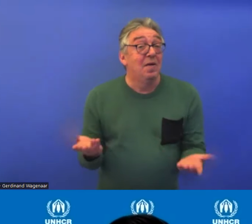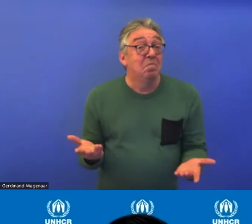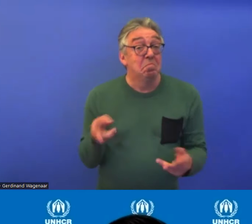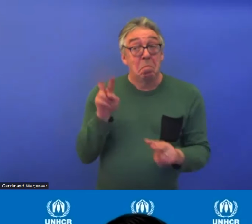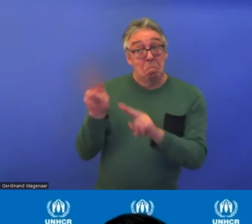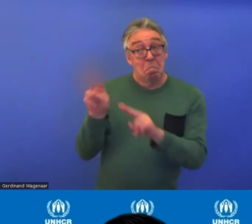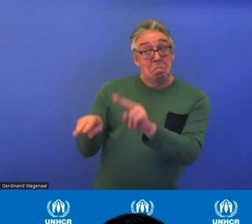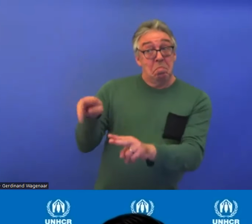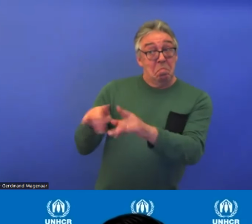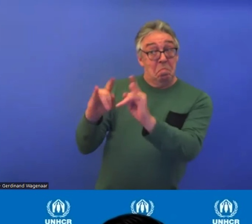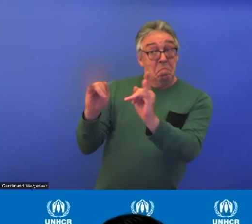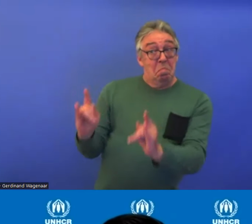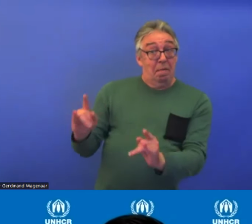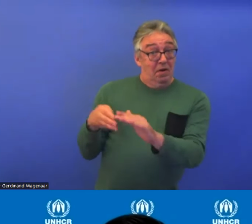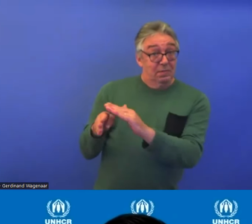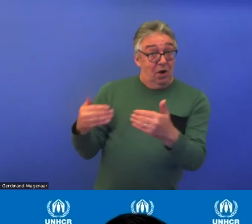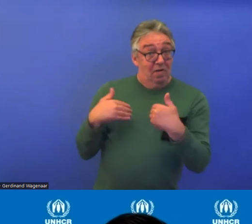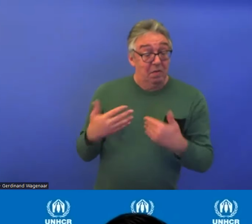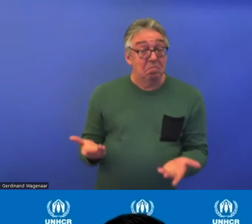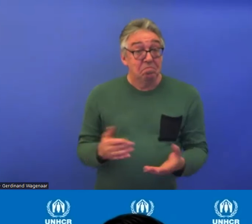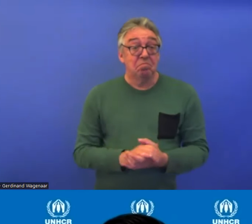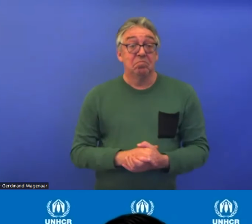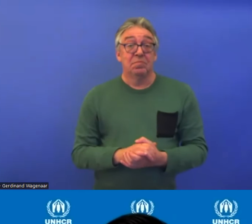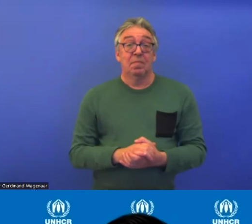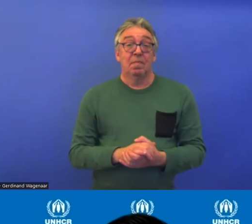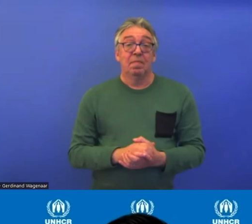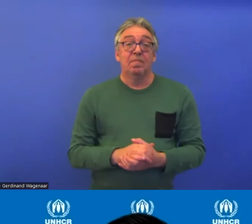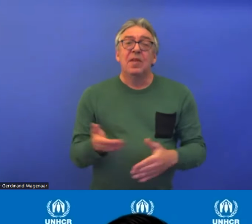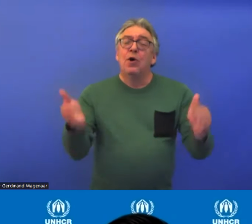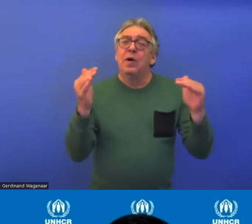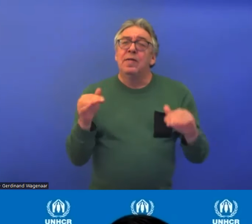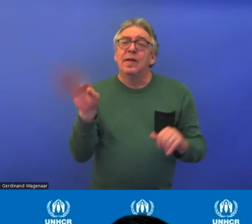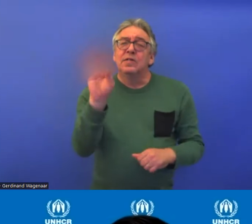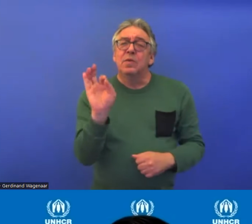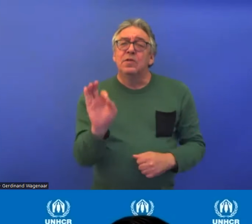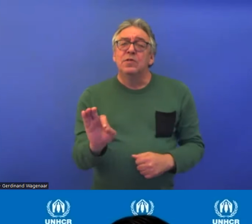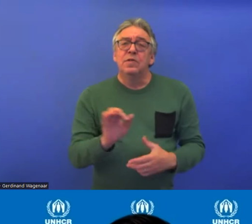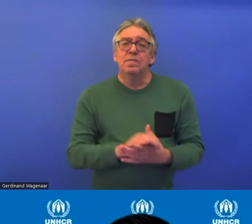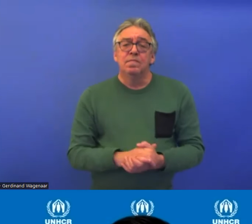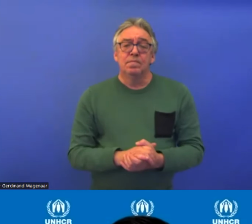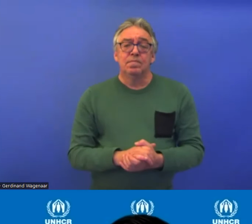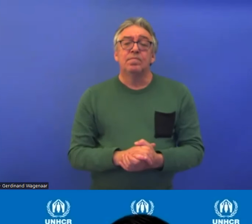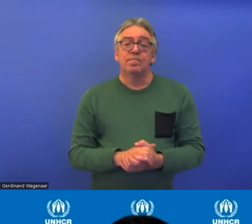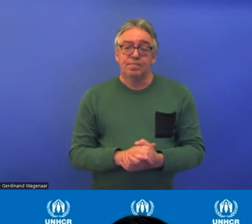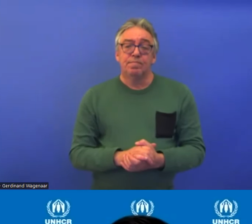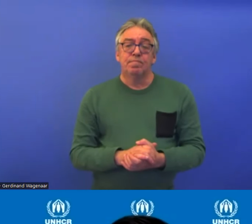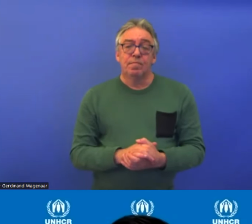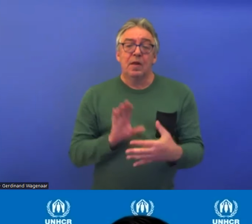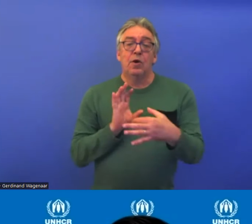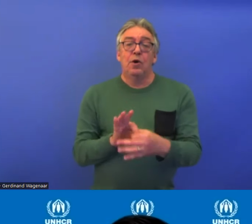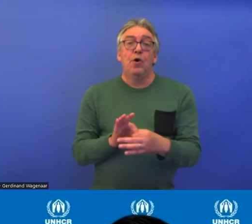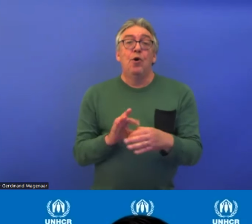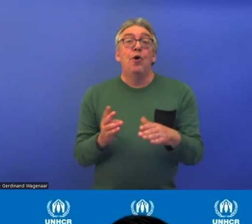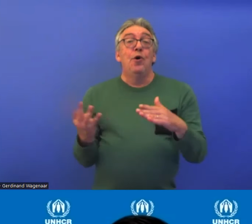from Dula Surenjit, and is again around refugee and